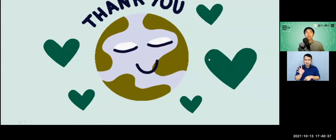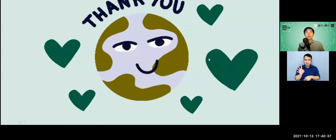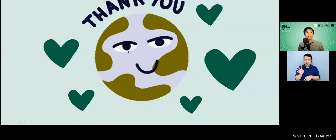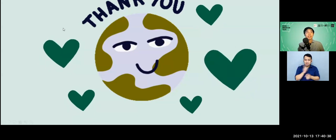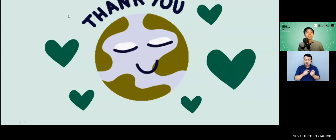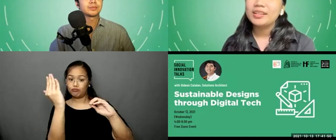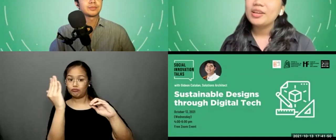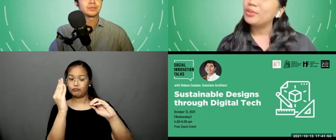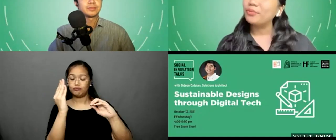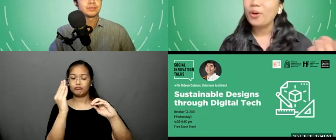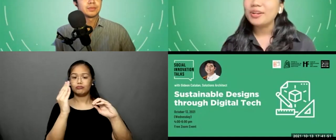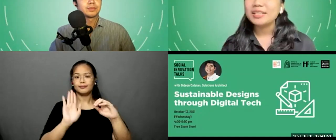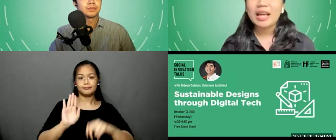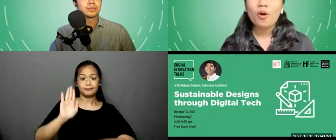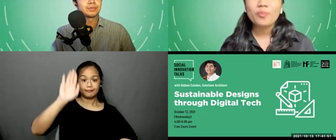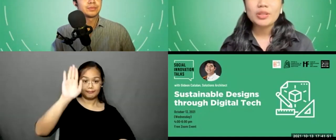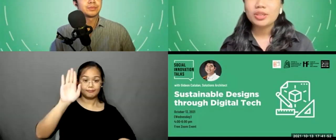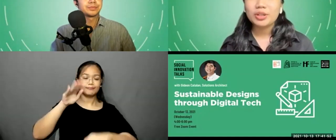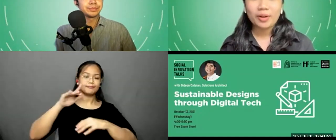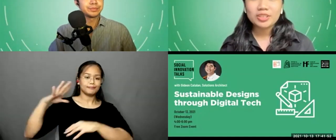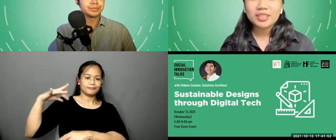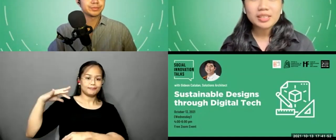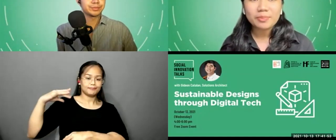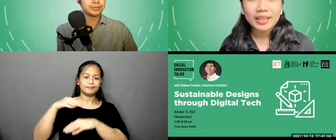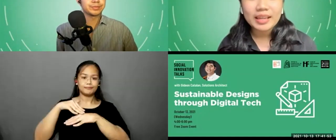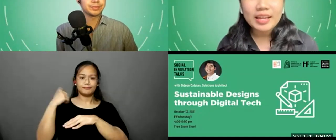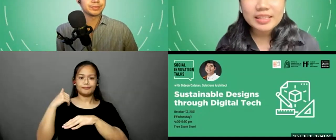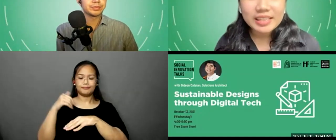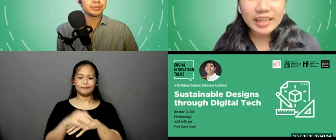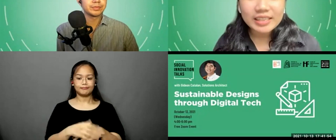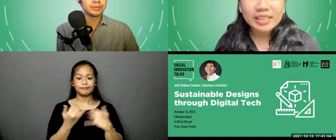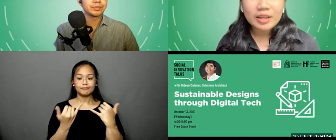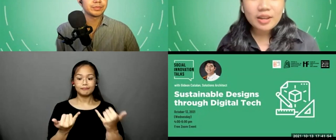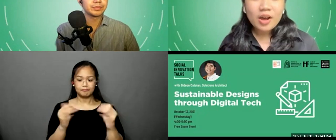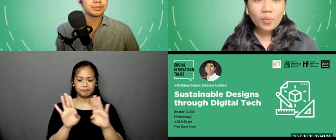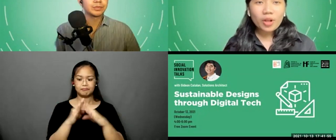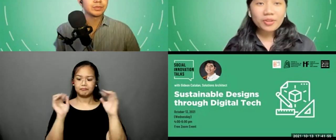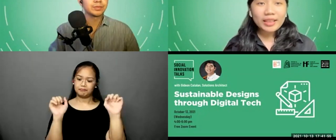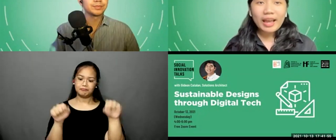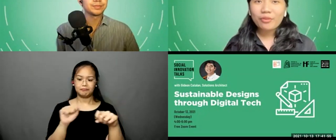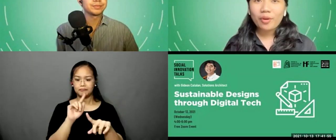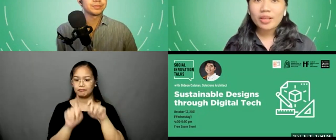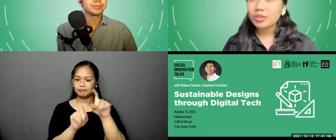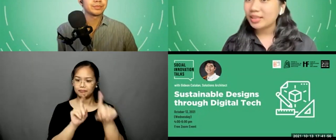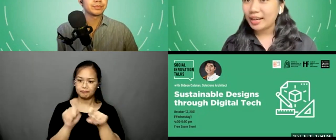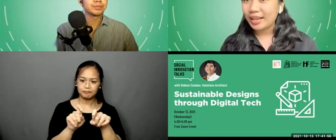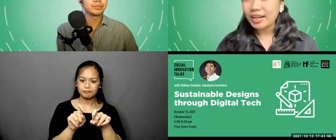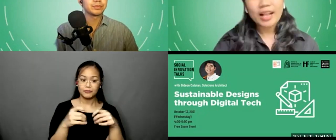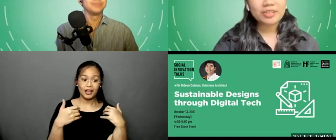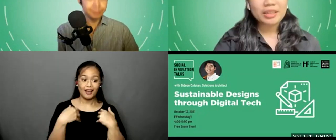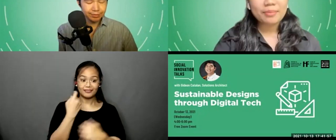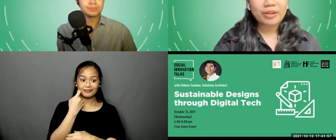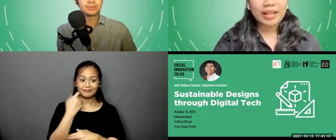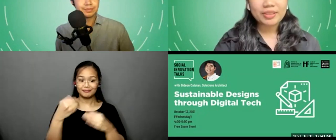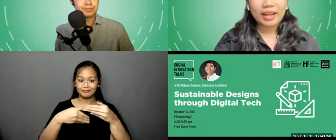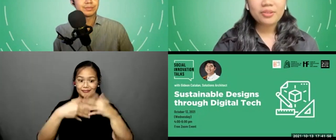for Q&A. The floor is now open to your questions, but since we already have questions earlier, I'll